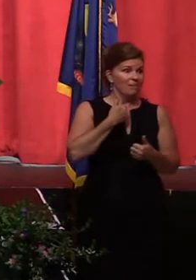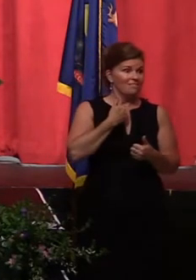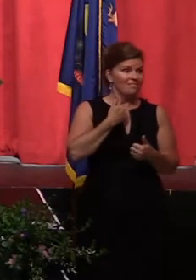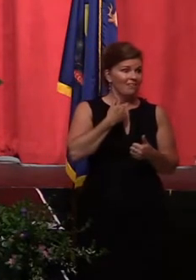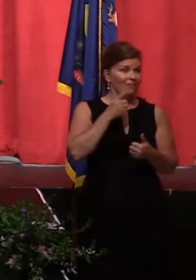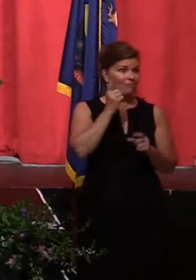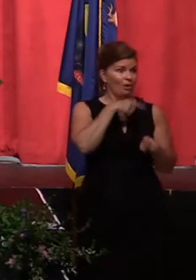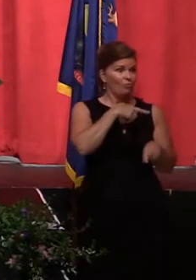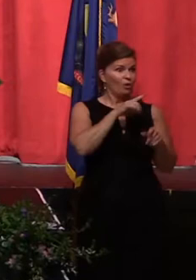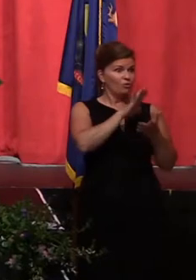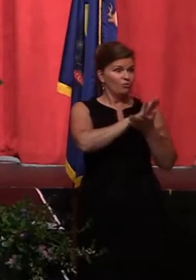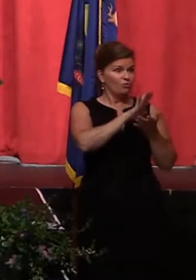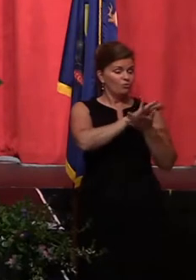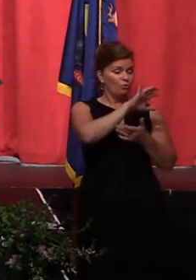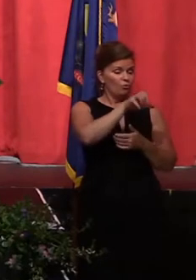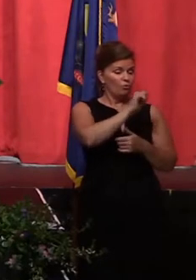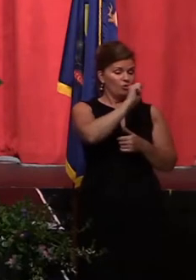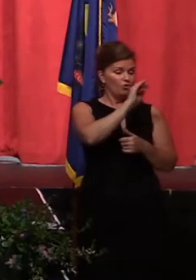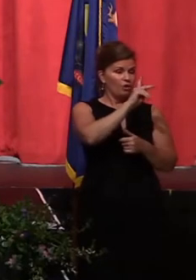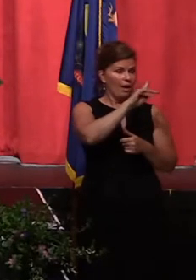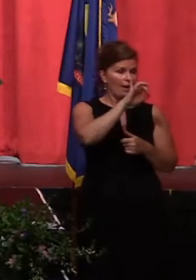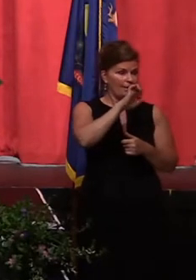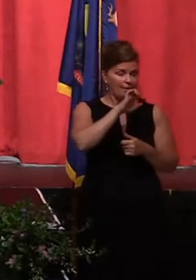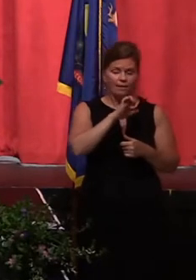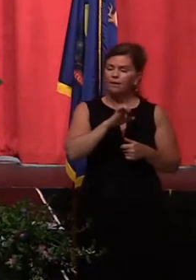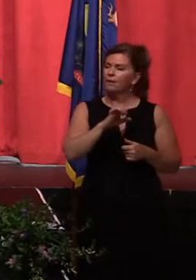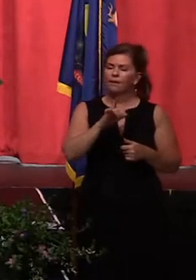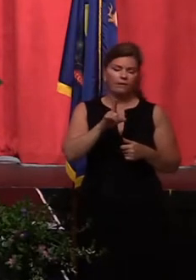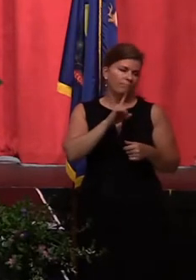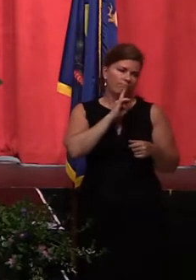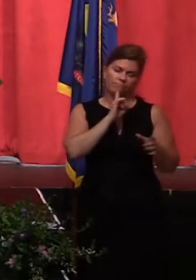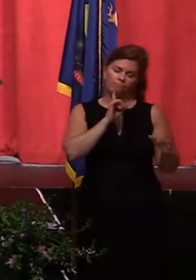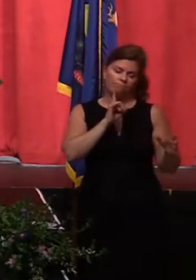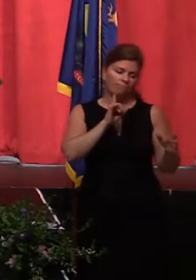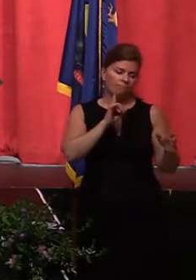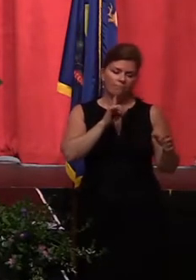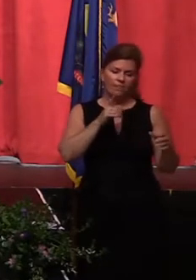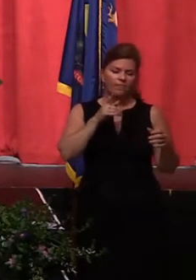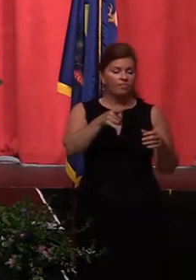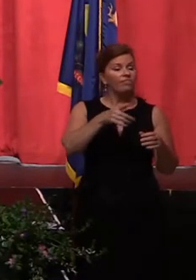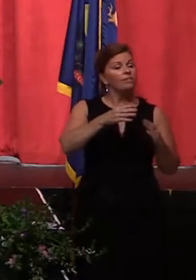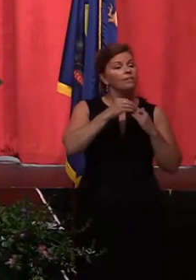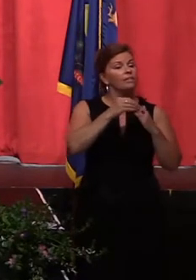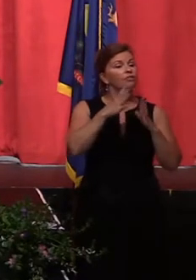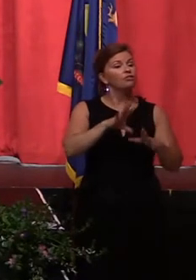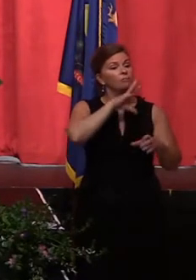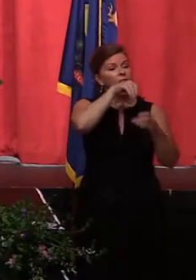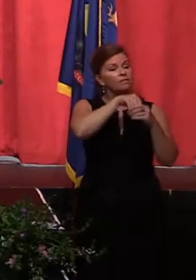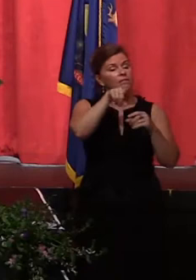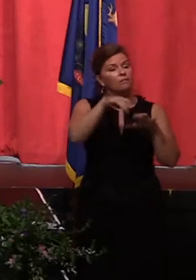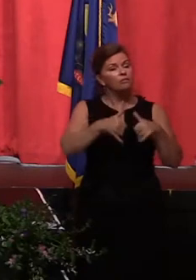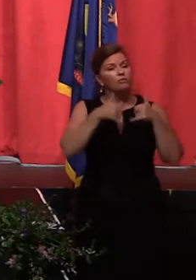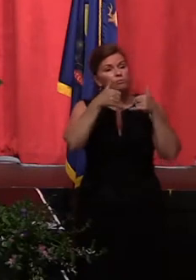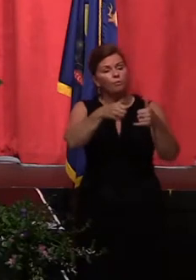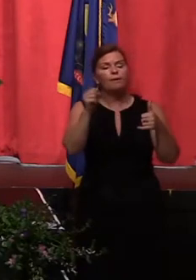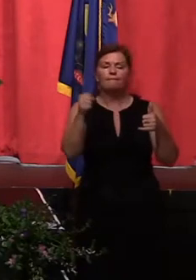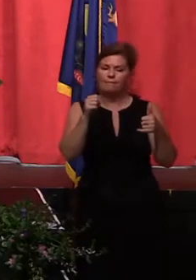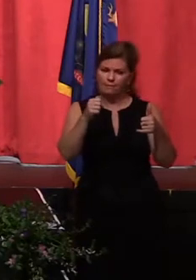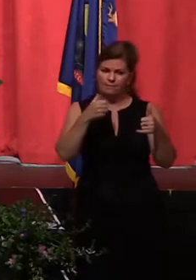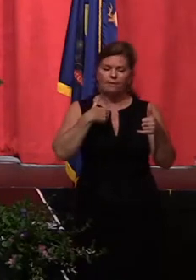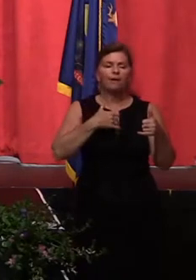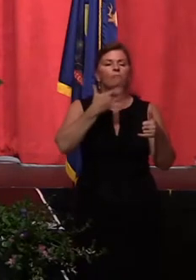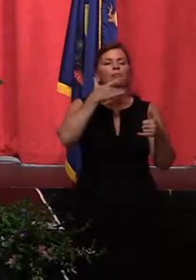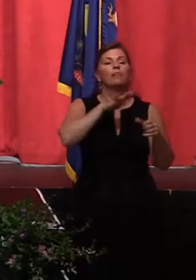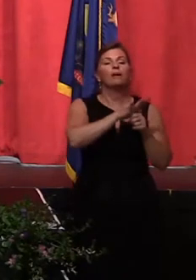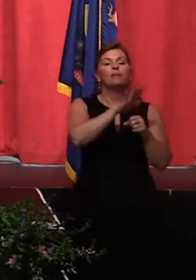administrator, I can attest to the character and leadership that is instilled in this award. I've had the privilege and honor to